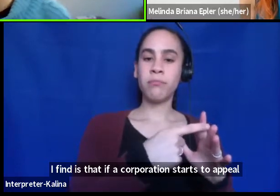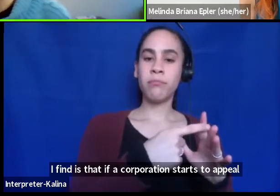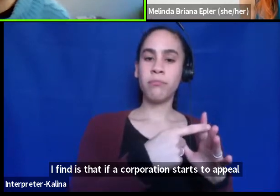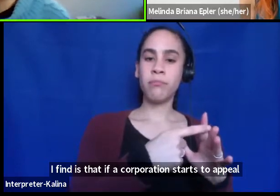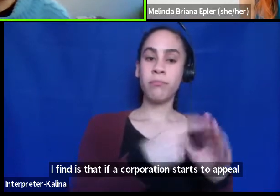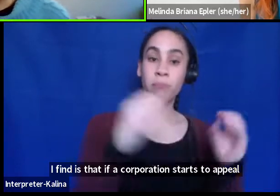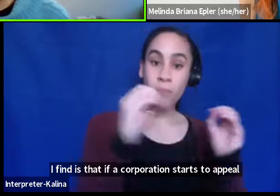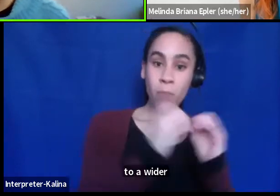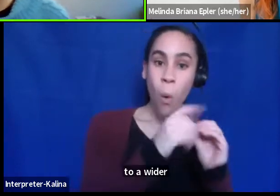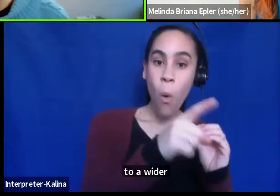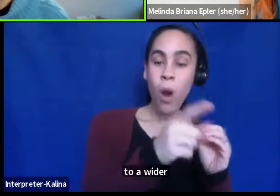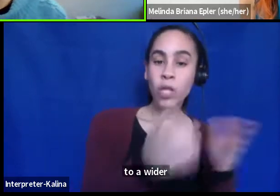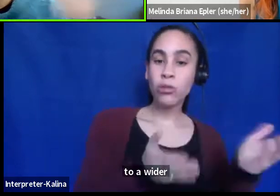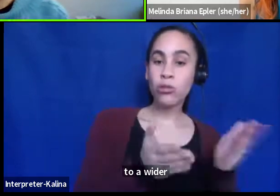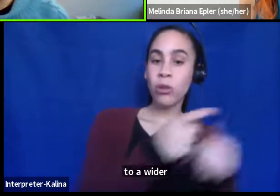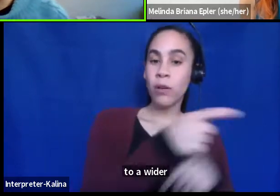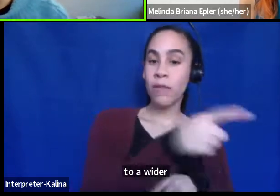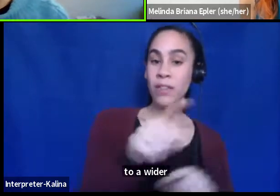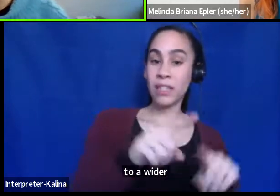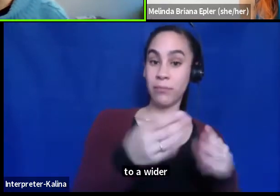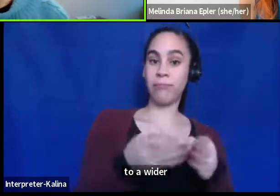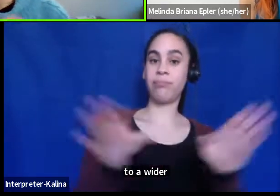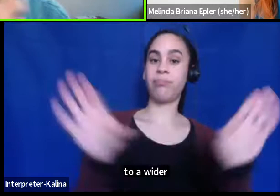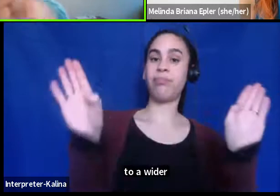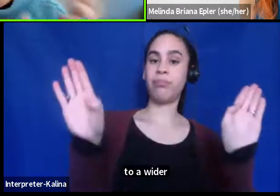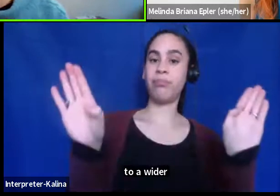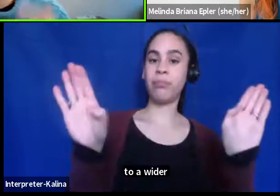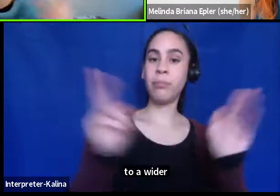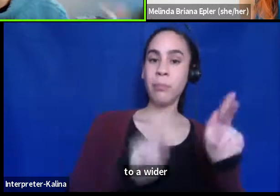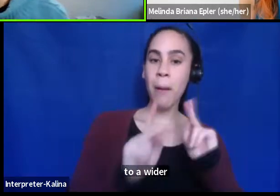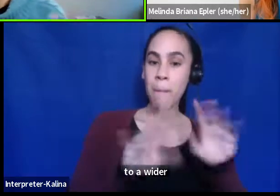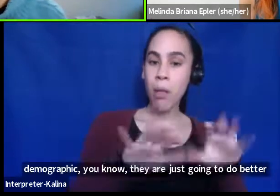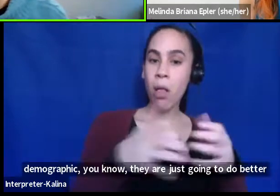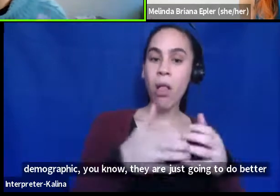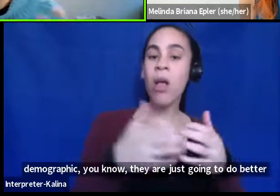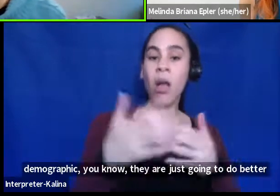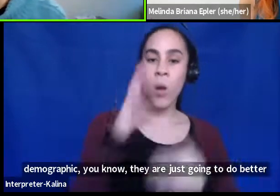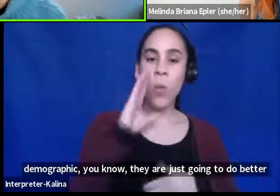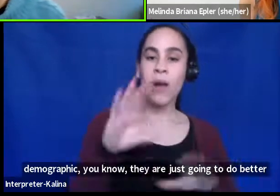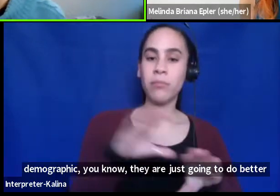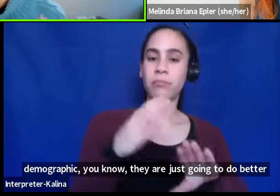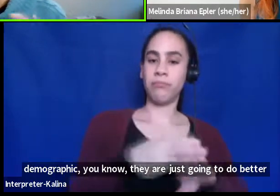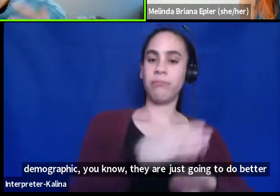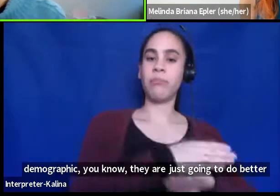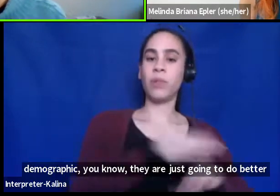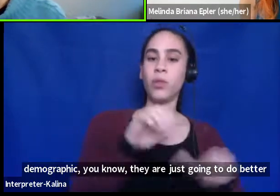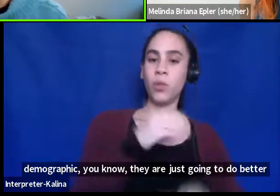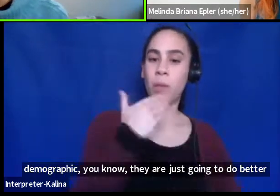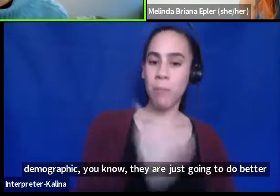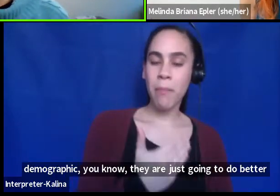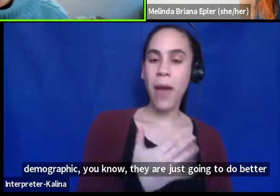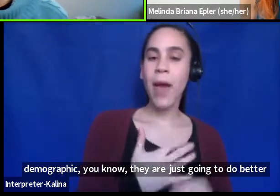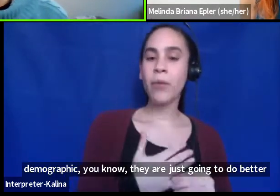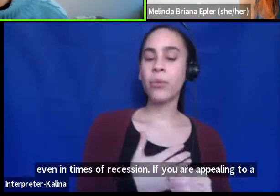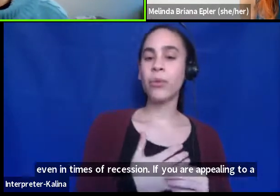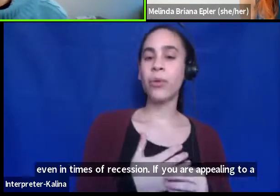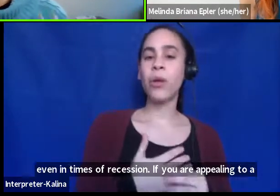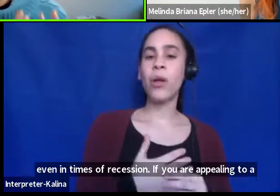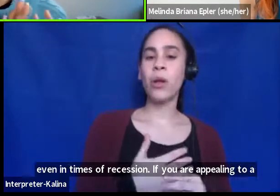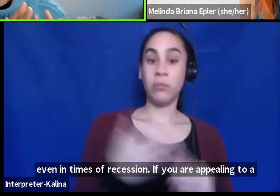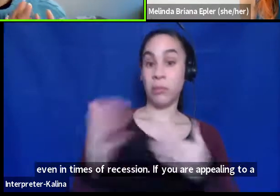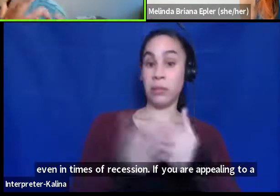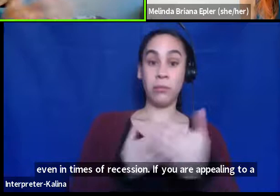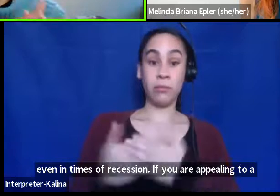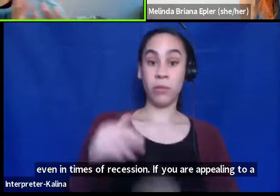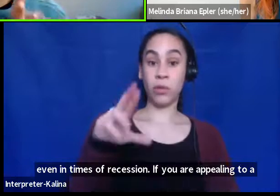they're just going to do better, even in times of recession, right? If you're appealing to a wider demographic, if you're appealing, if